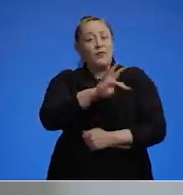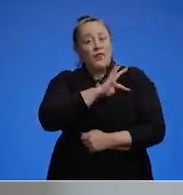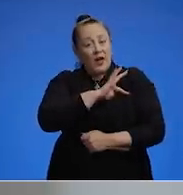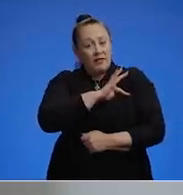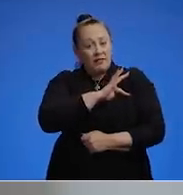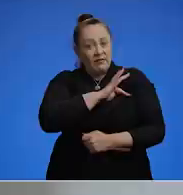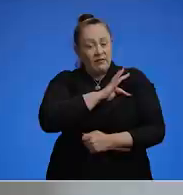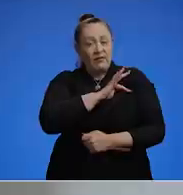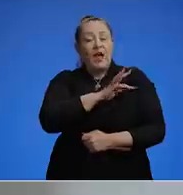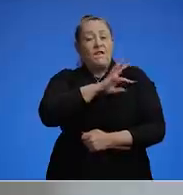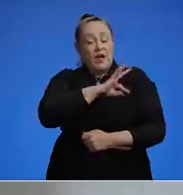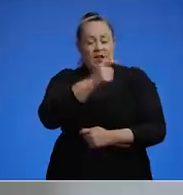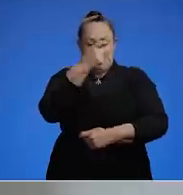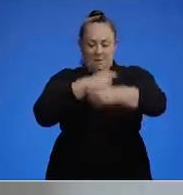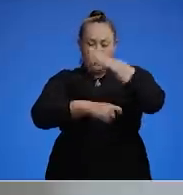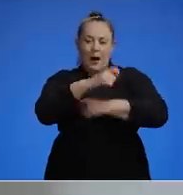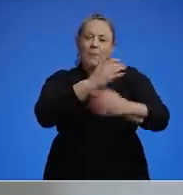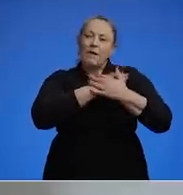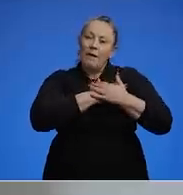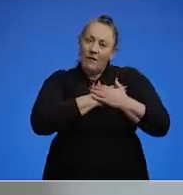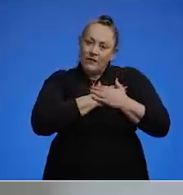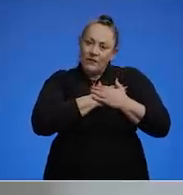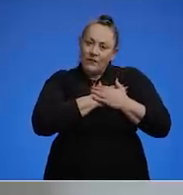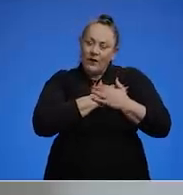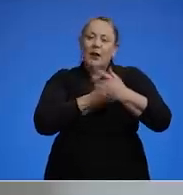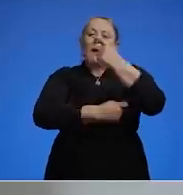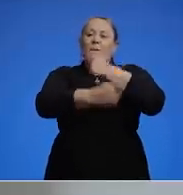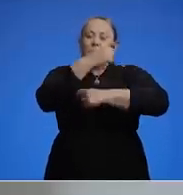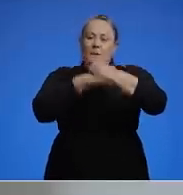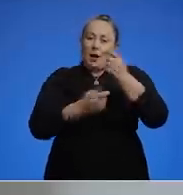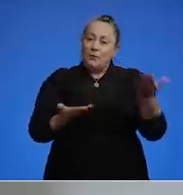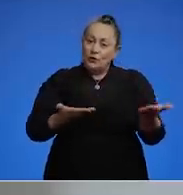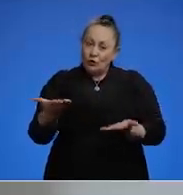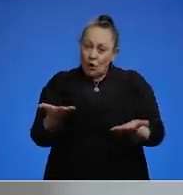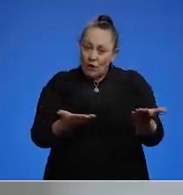faith. The fruit of faith is love. The fruit of love is